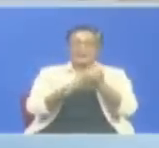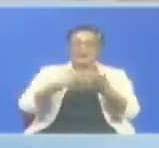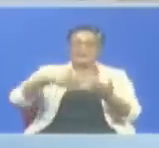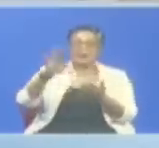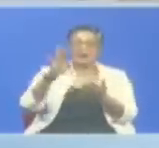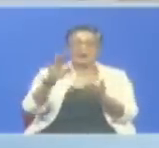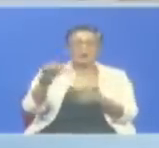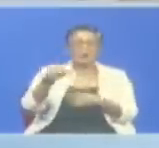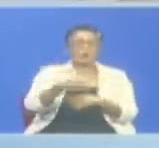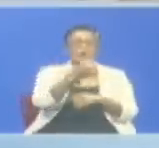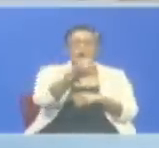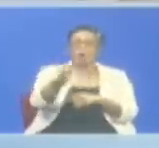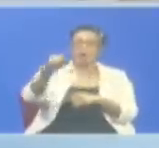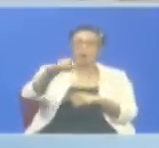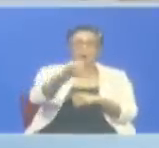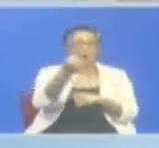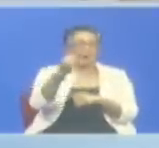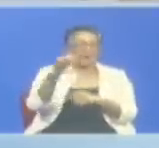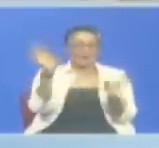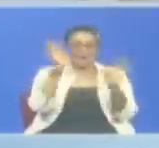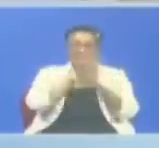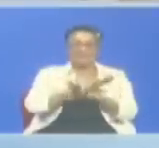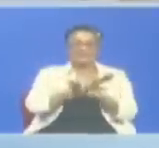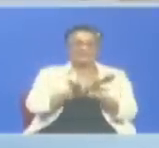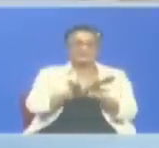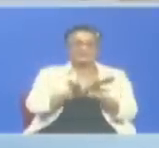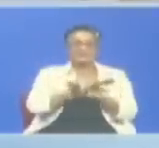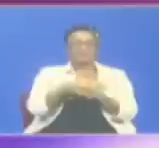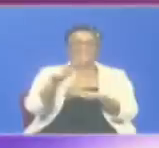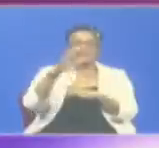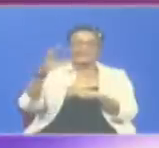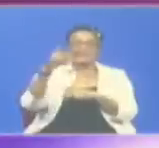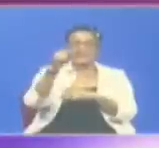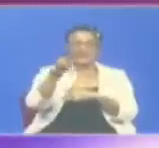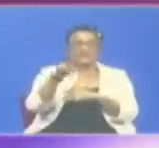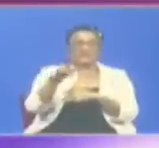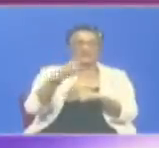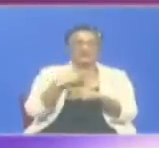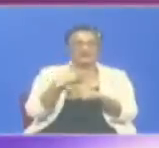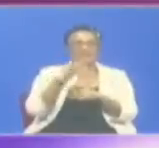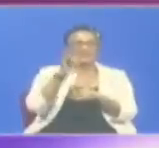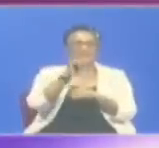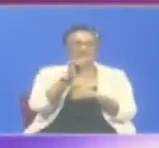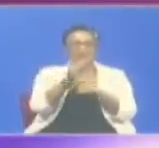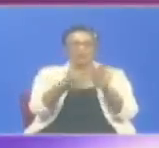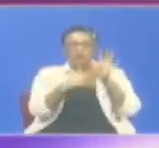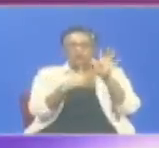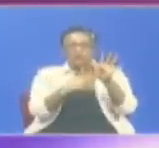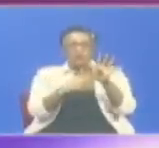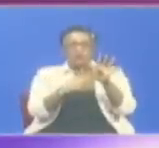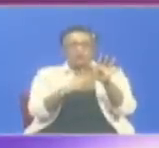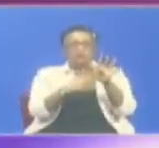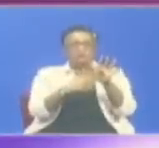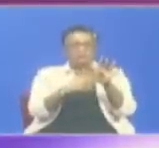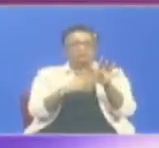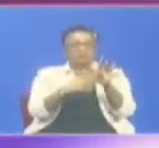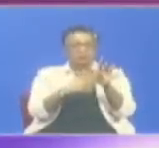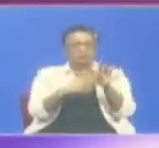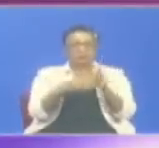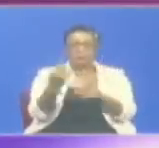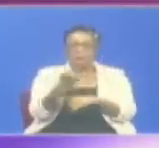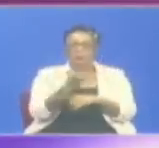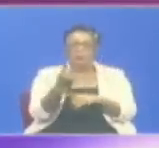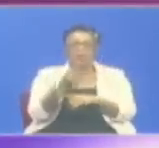into Nairobi CBD and took a walk. Now, CCTV footage has surfaced, appearing to show the duo taking a nighttime stroll